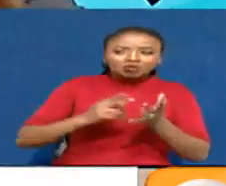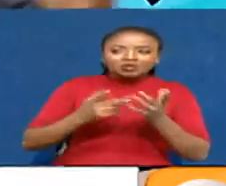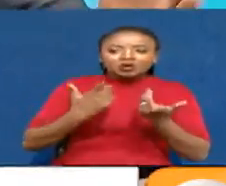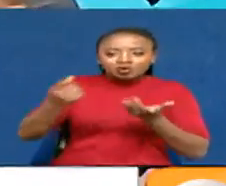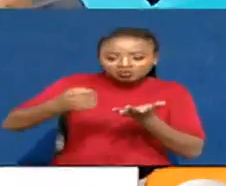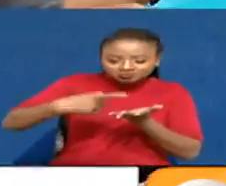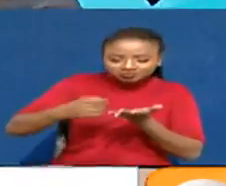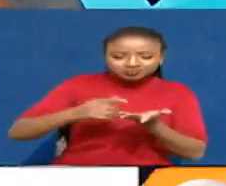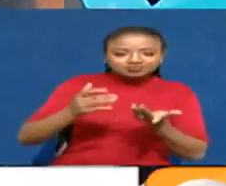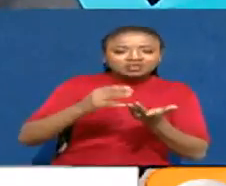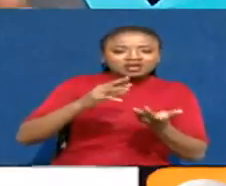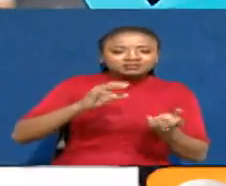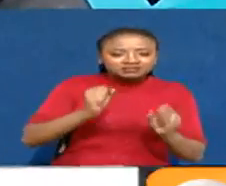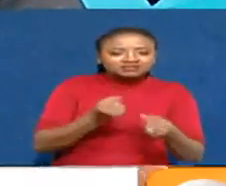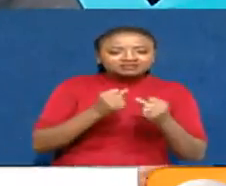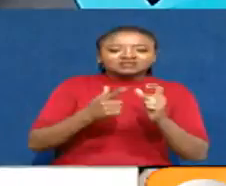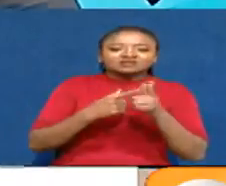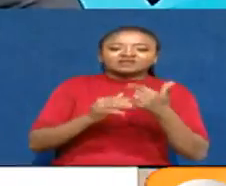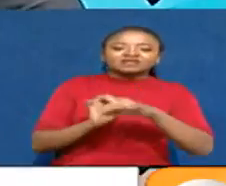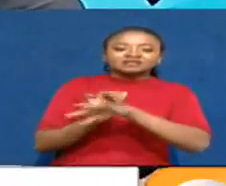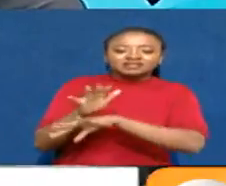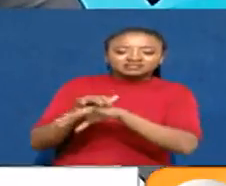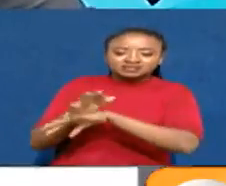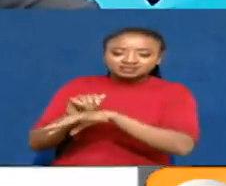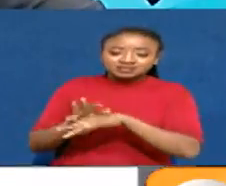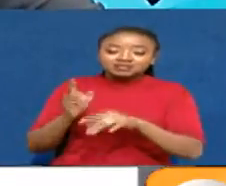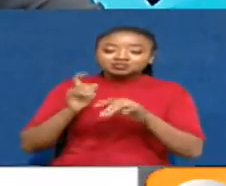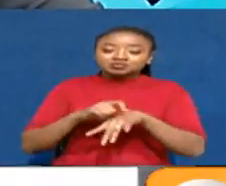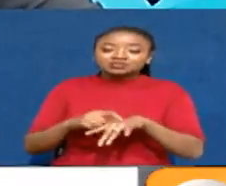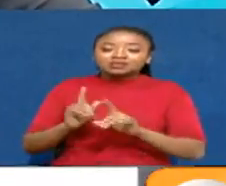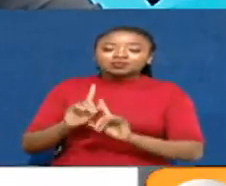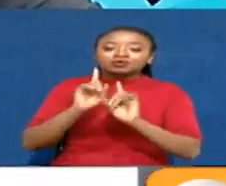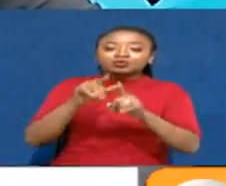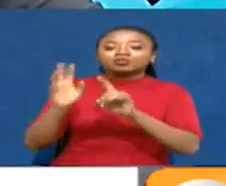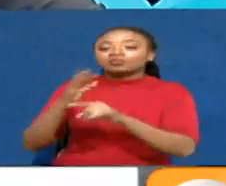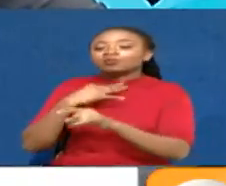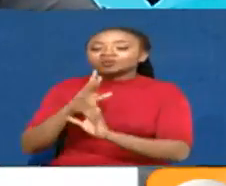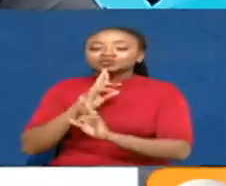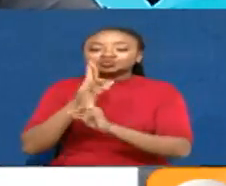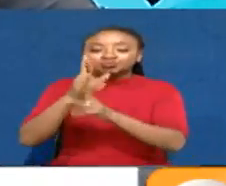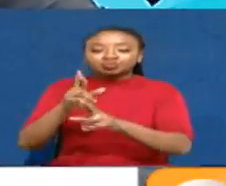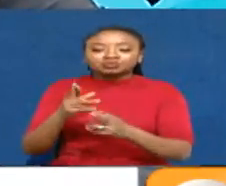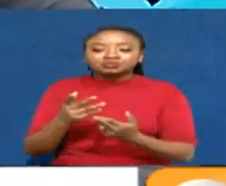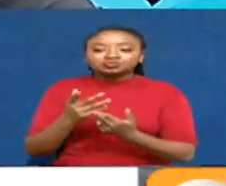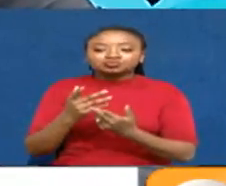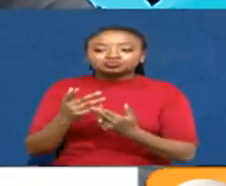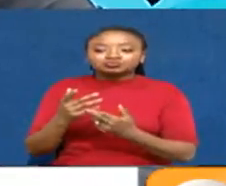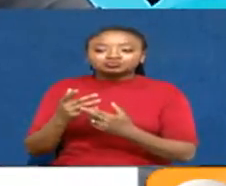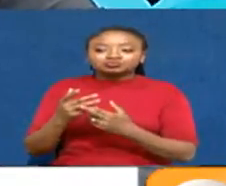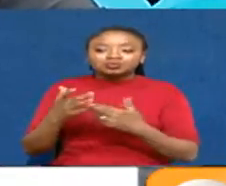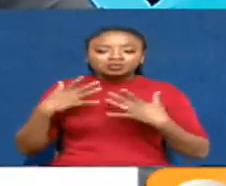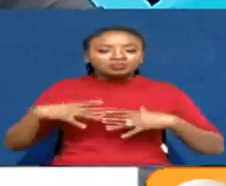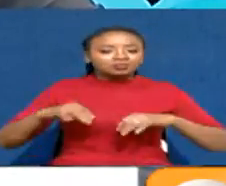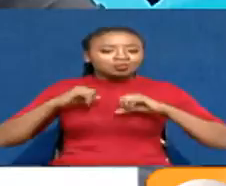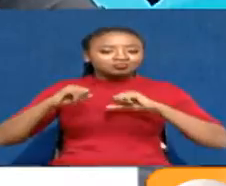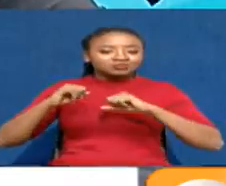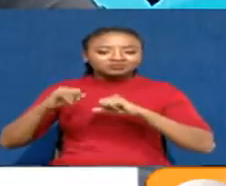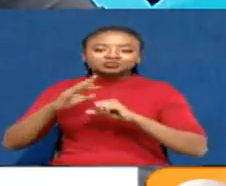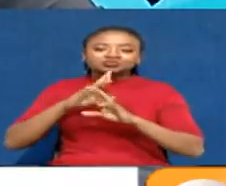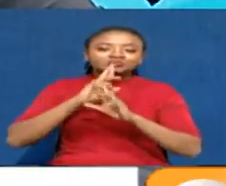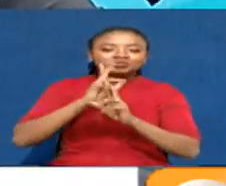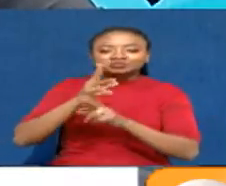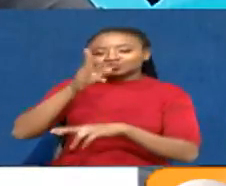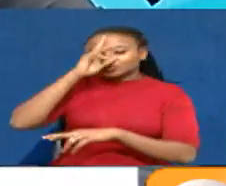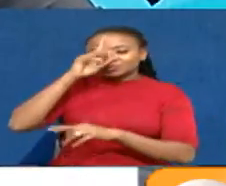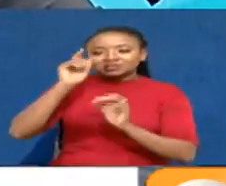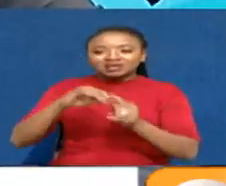that we have a better file when we are now sending it to report to the big man in the hill, and they deal